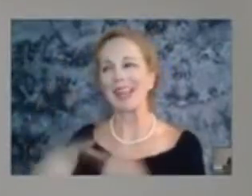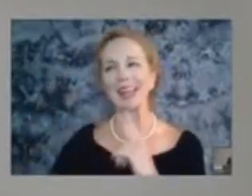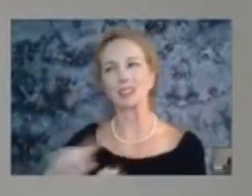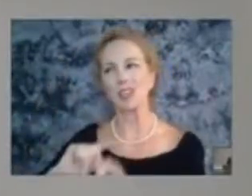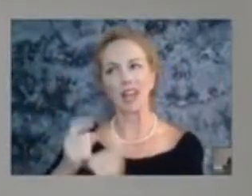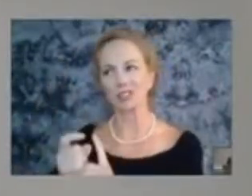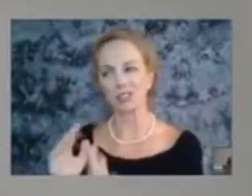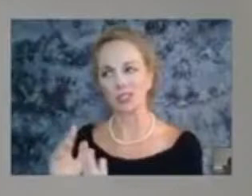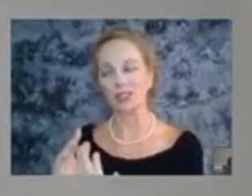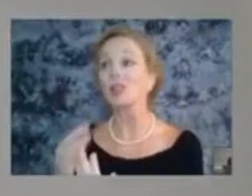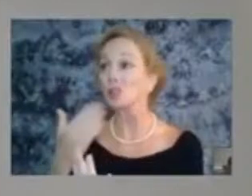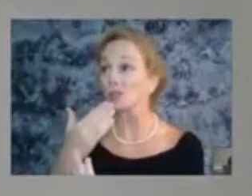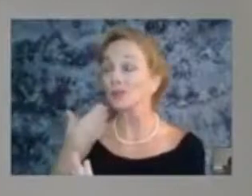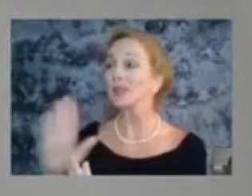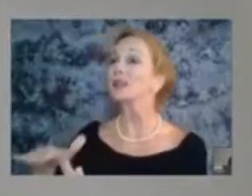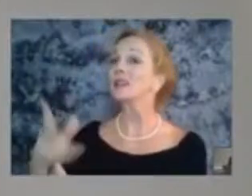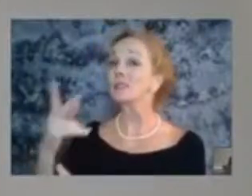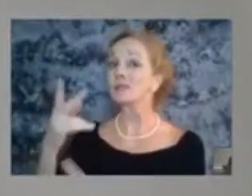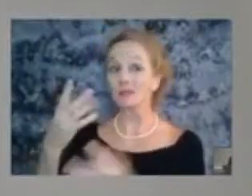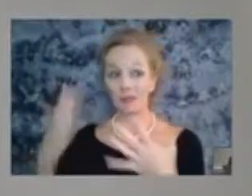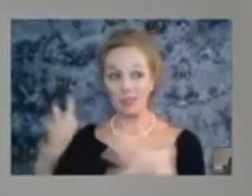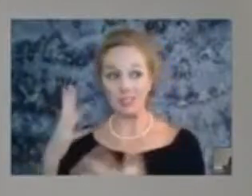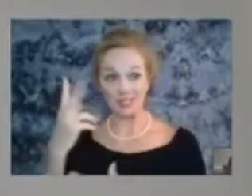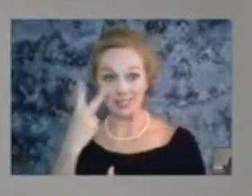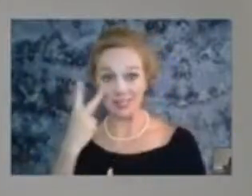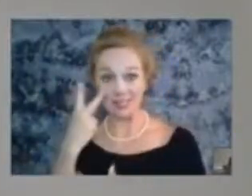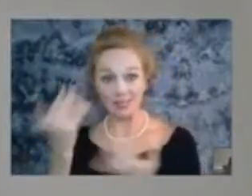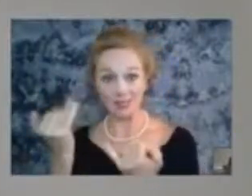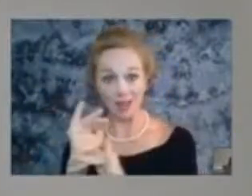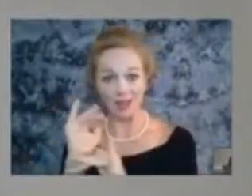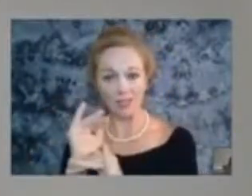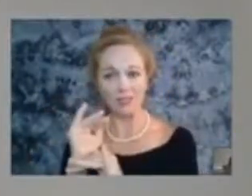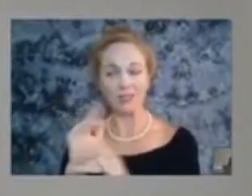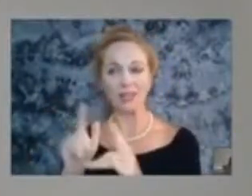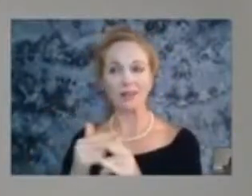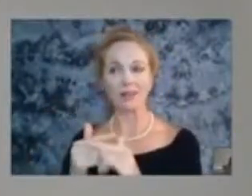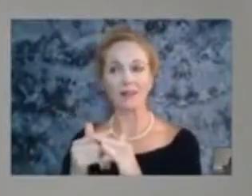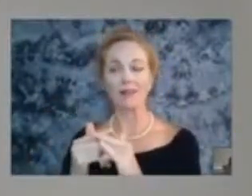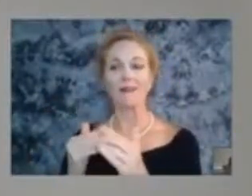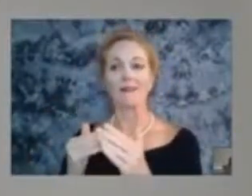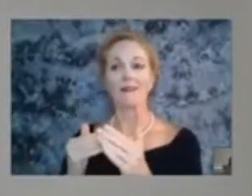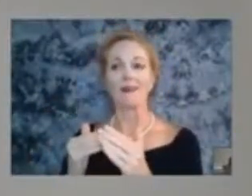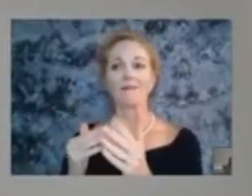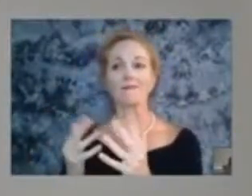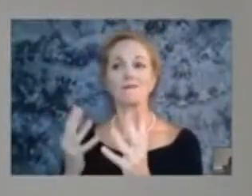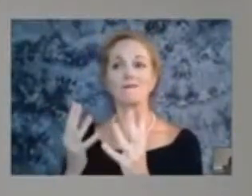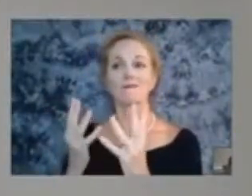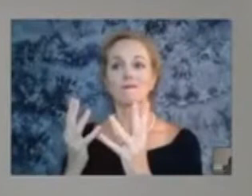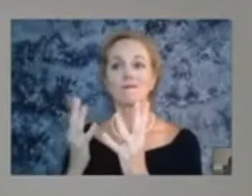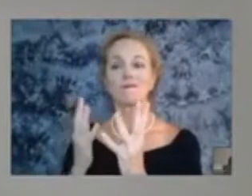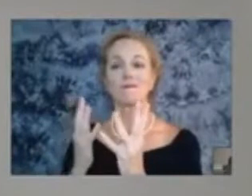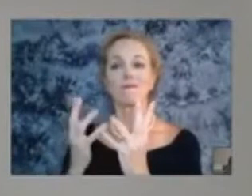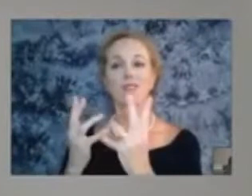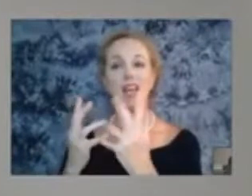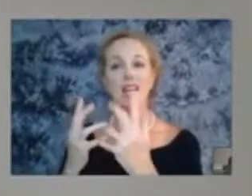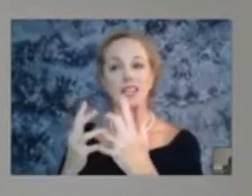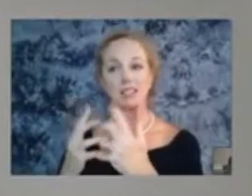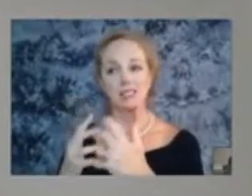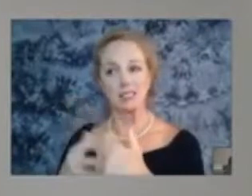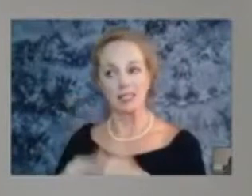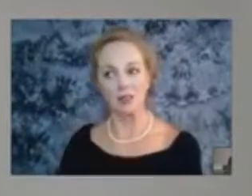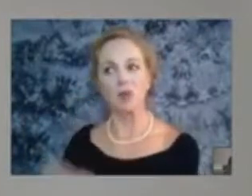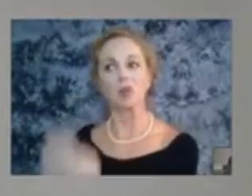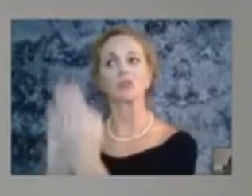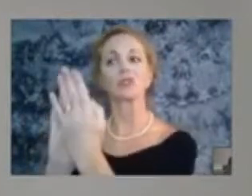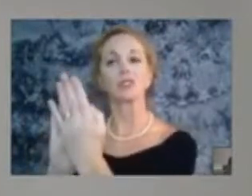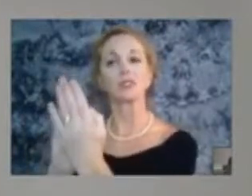have seen tonight a phased-in approach to the reopening of our schools. And that calendar is